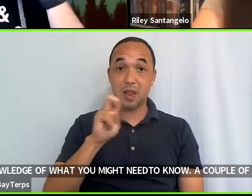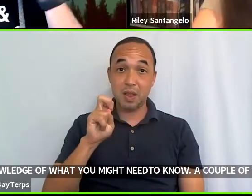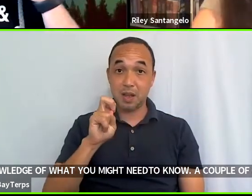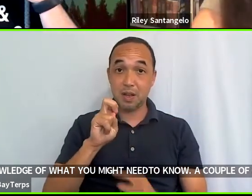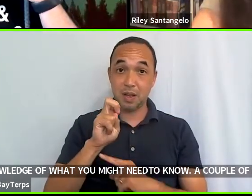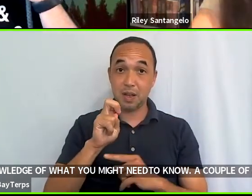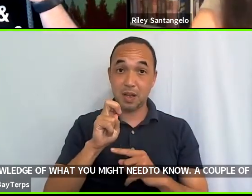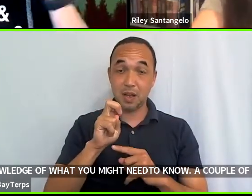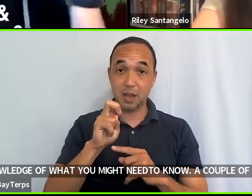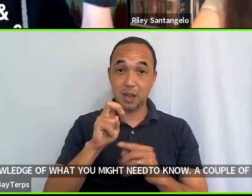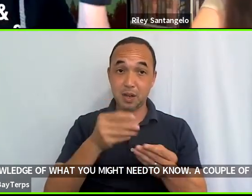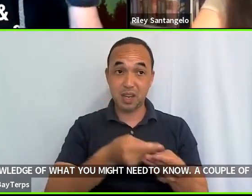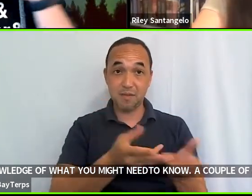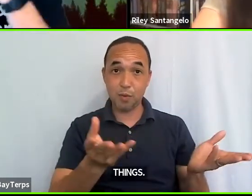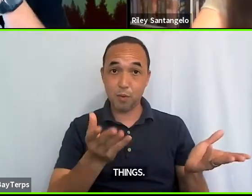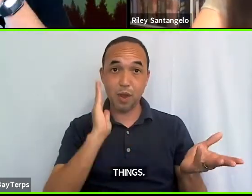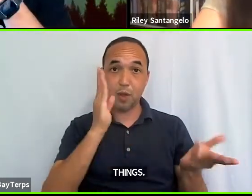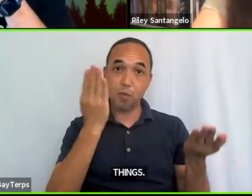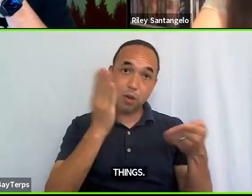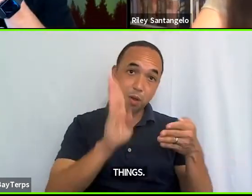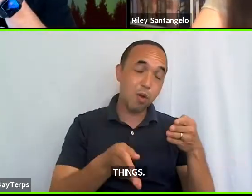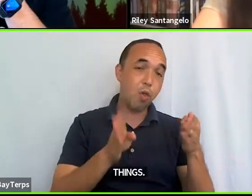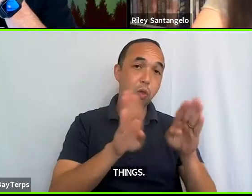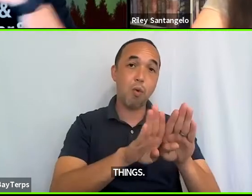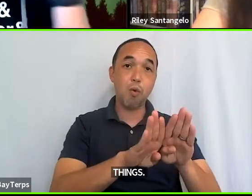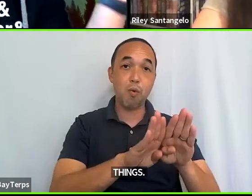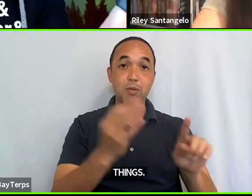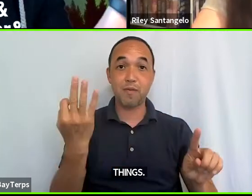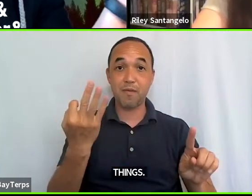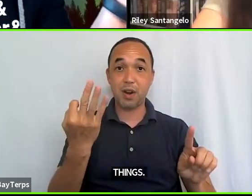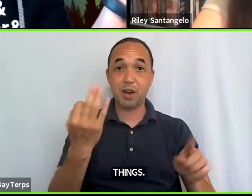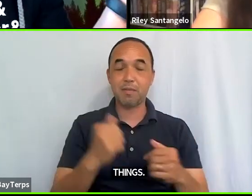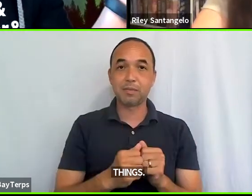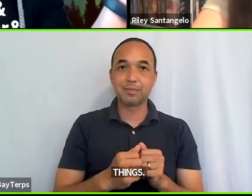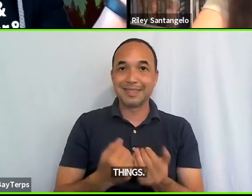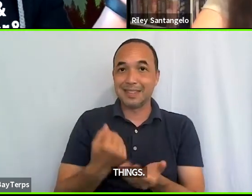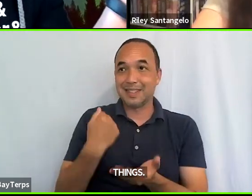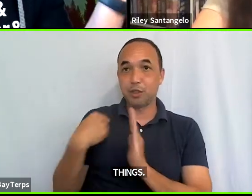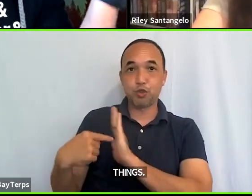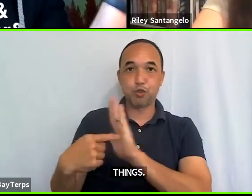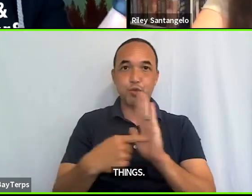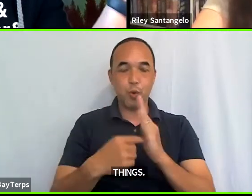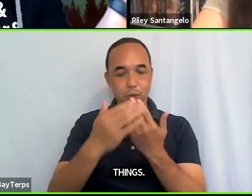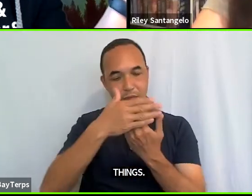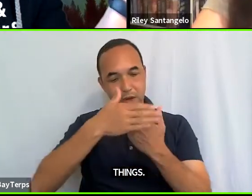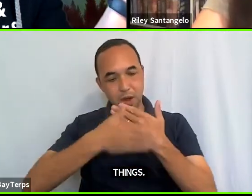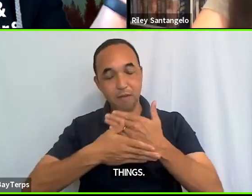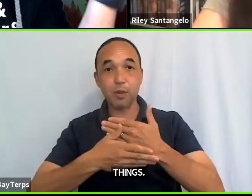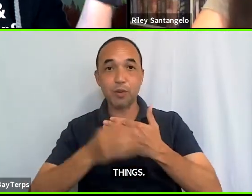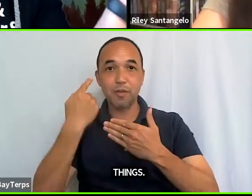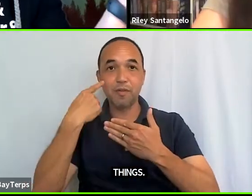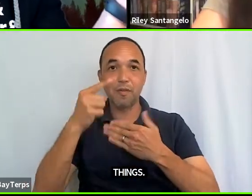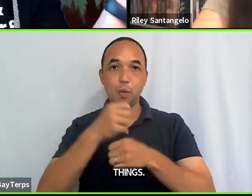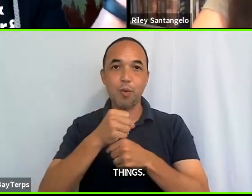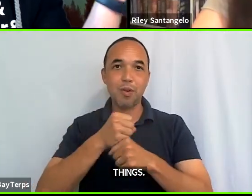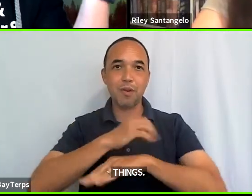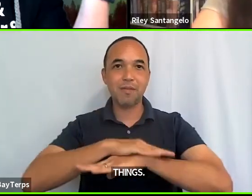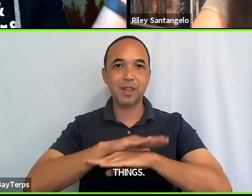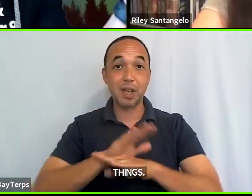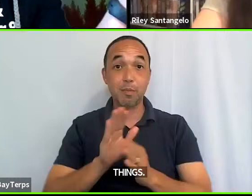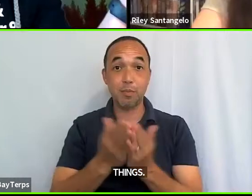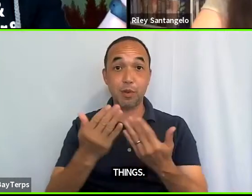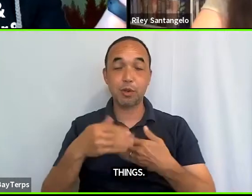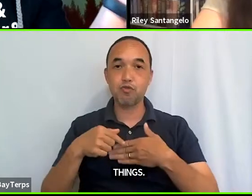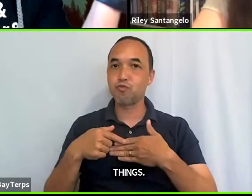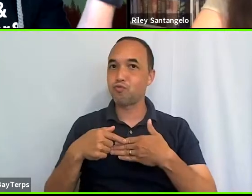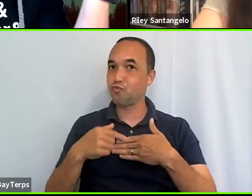giveaway on Friday. We just revealed our coffee table book cover. Very excited about that. Hopefully you